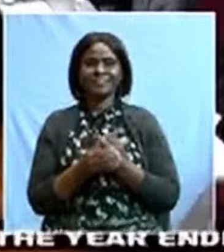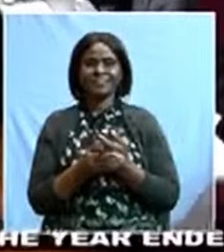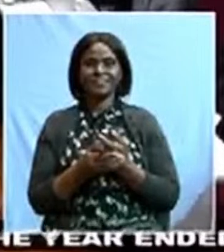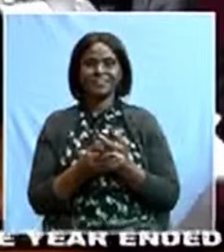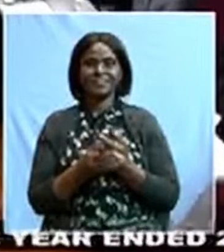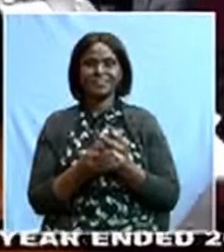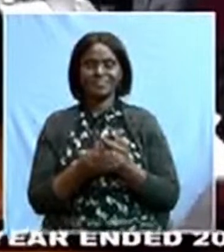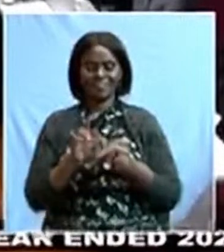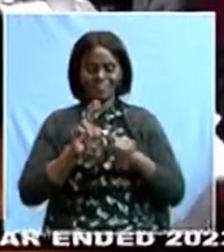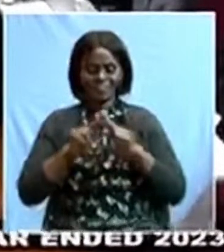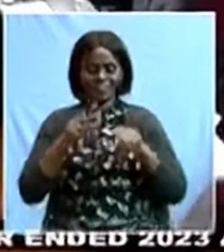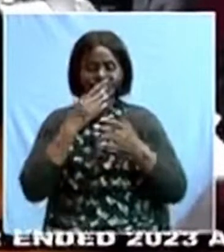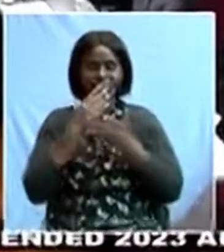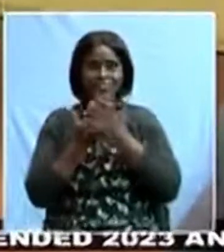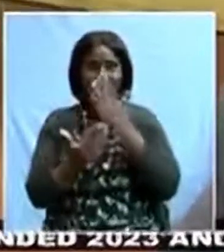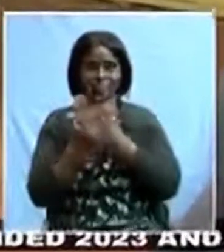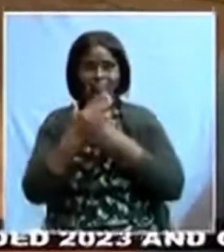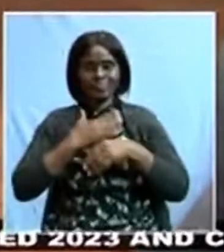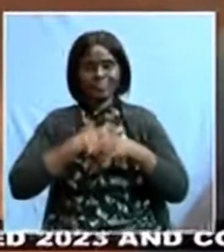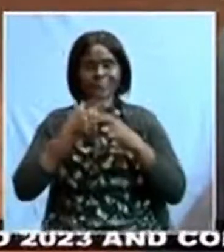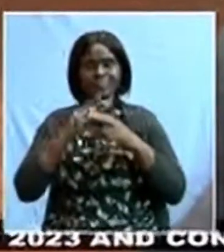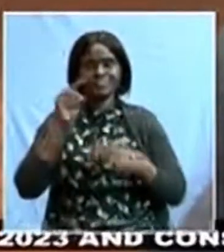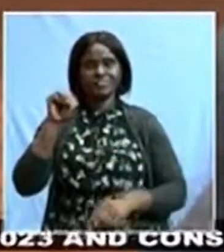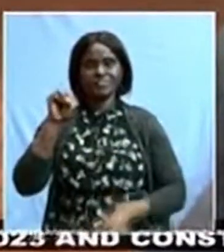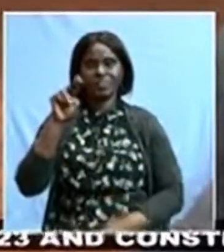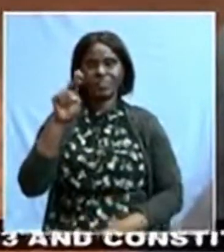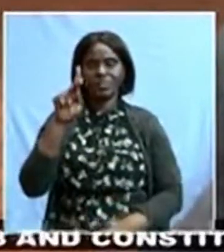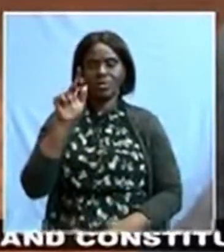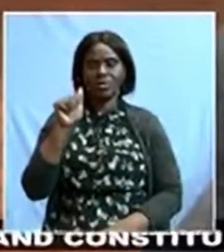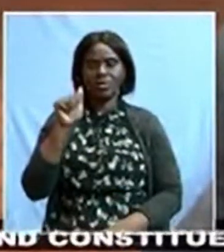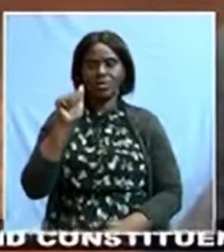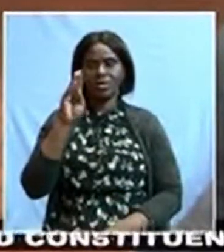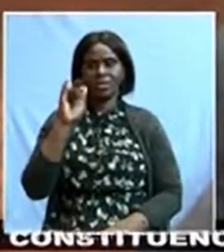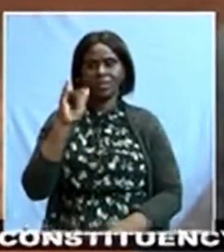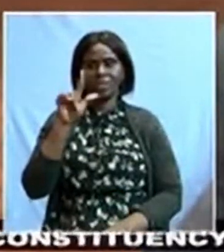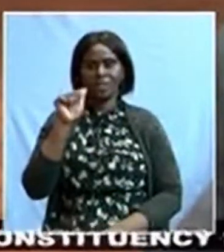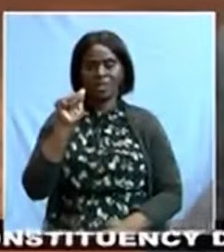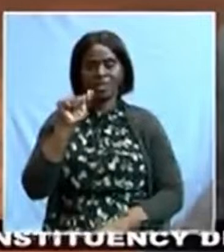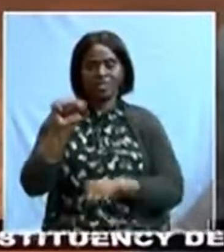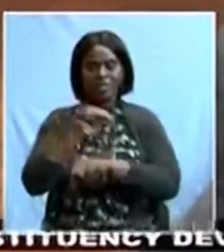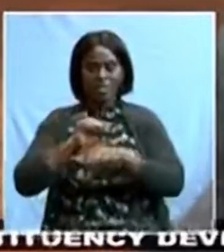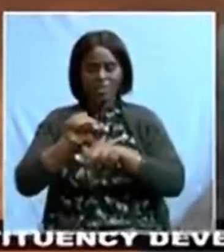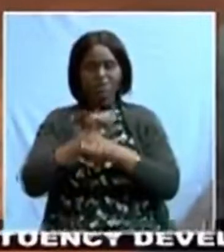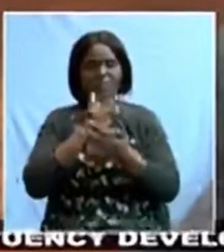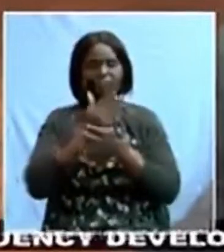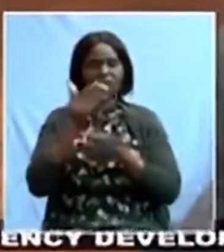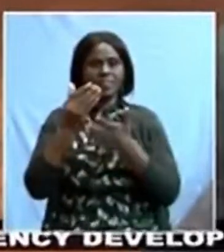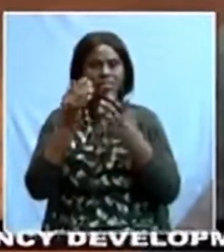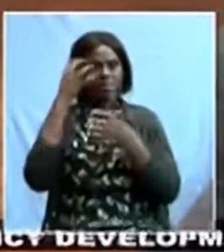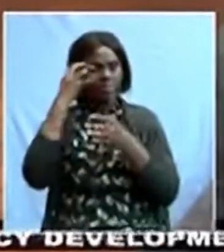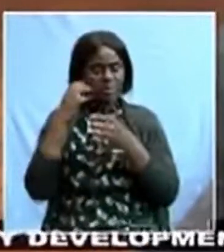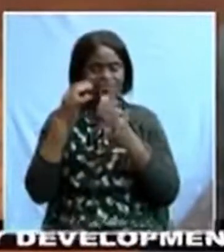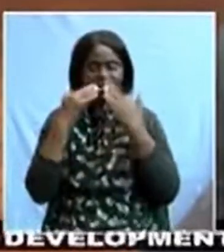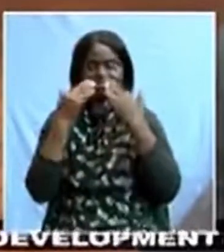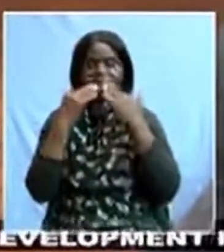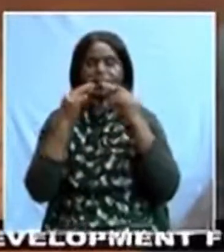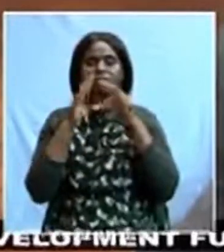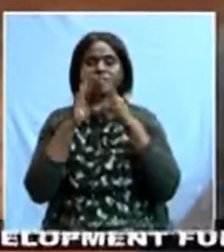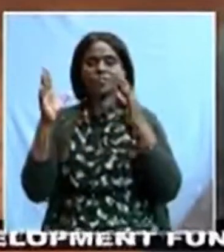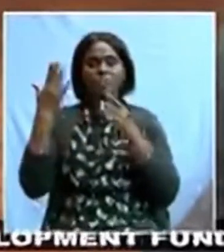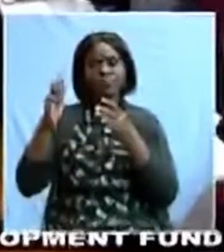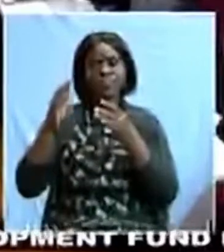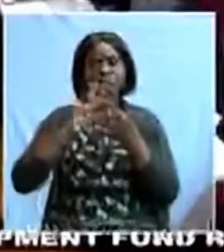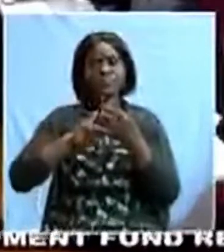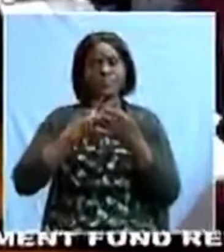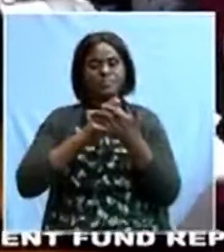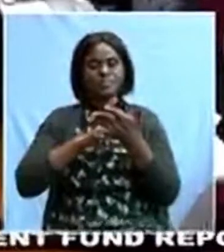Good morning, Chair. My name is Elliot Mukabila. I'm the Senior Procurement Officer. Thank you so much. Permanent witness